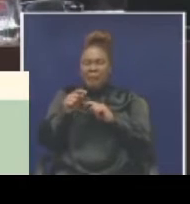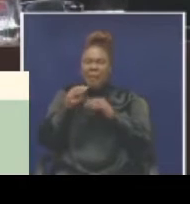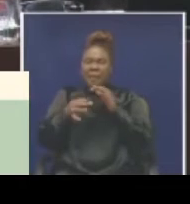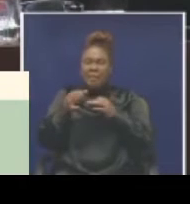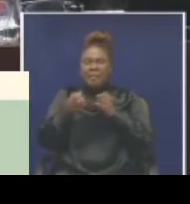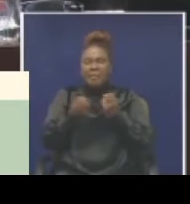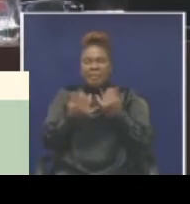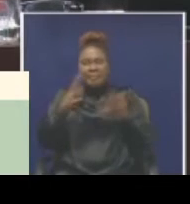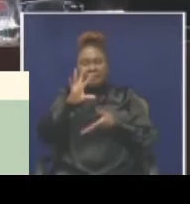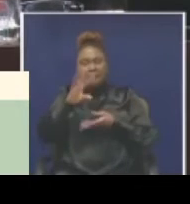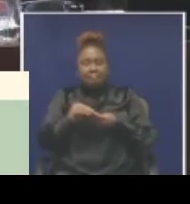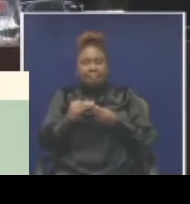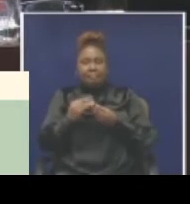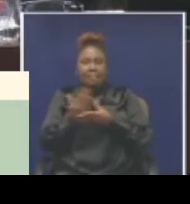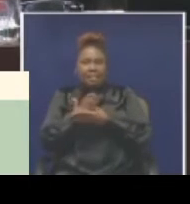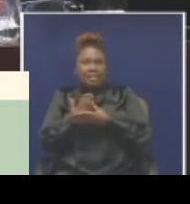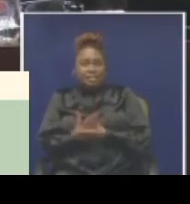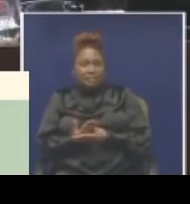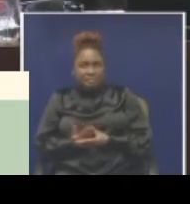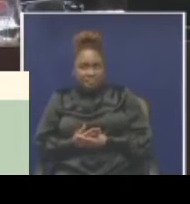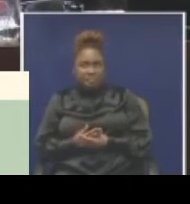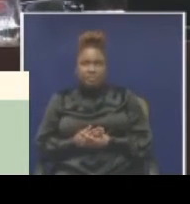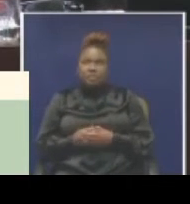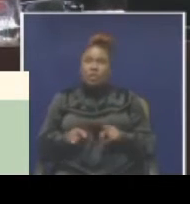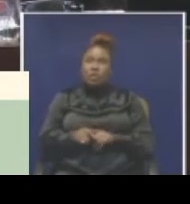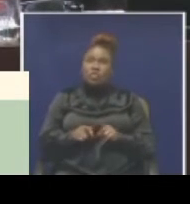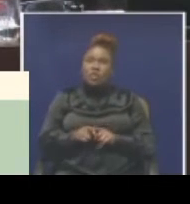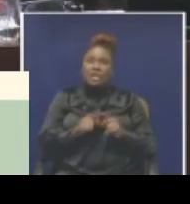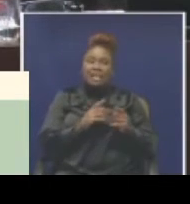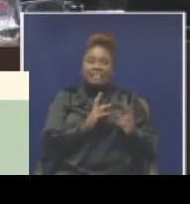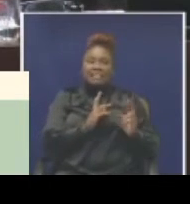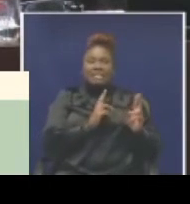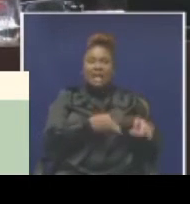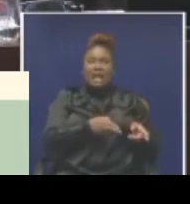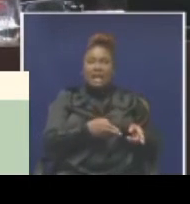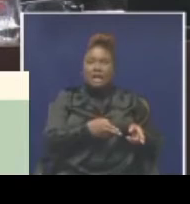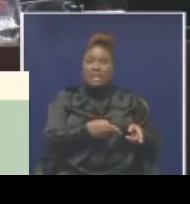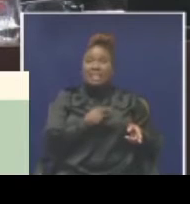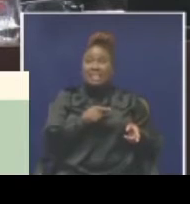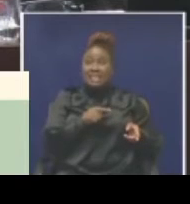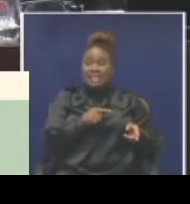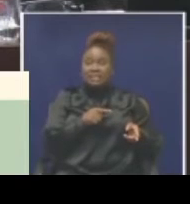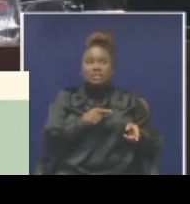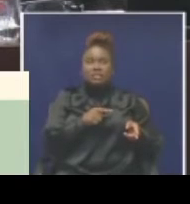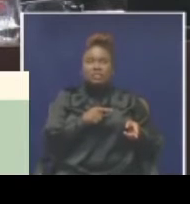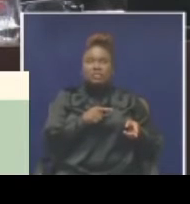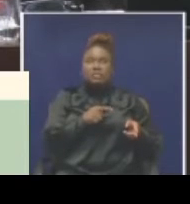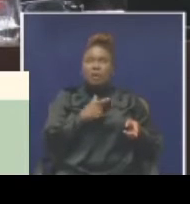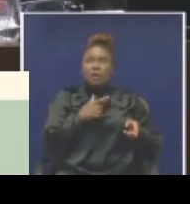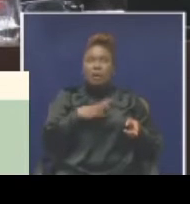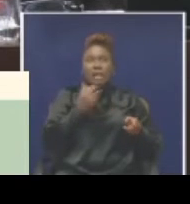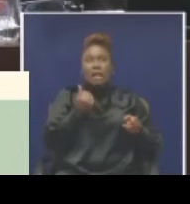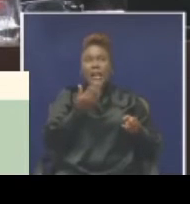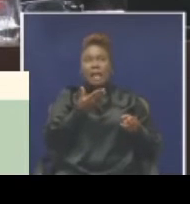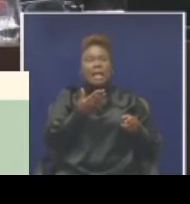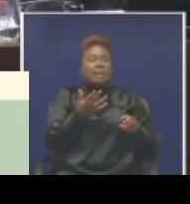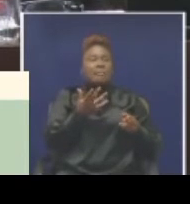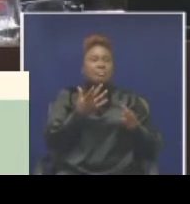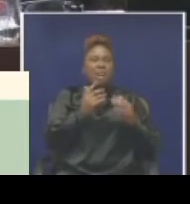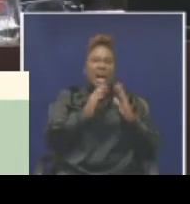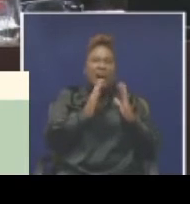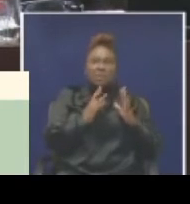we are dealing with. And the deceased estate online service, it needs to be rolled out throughout the courts so that